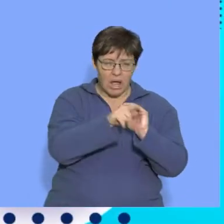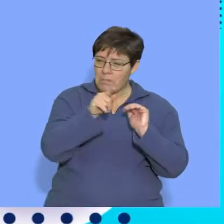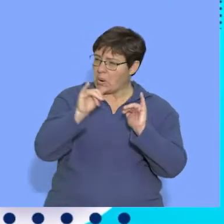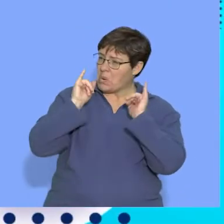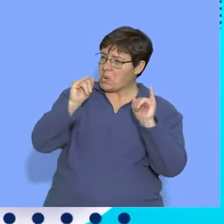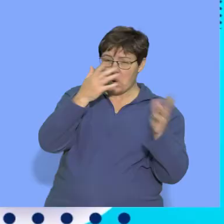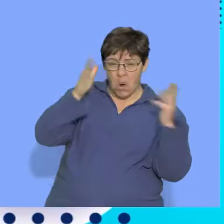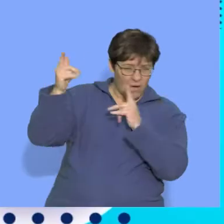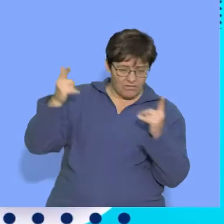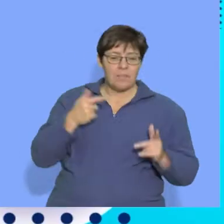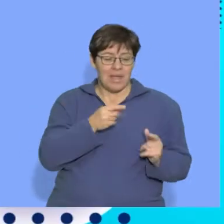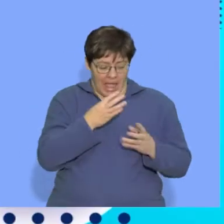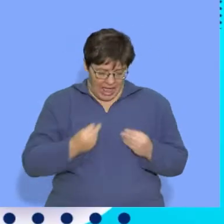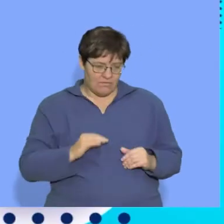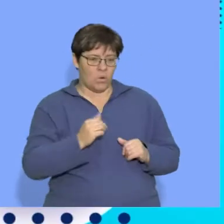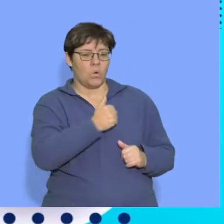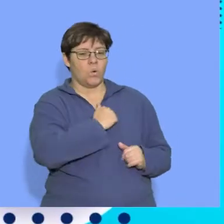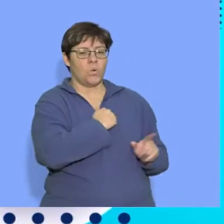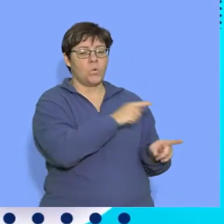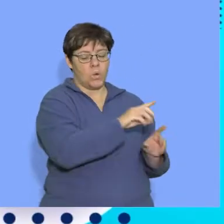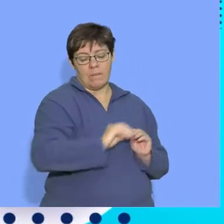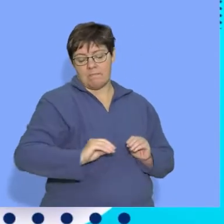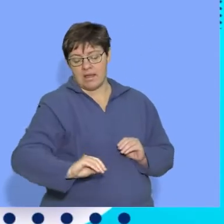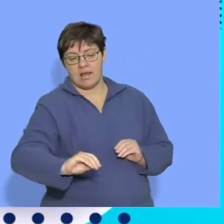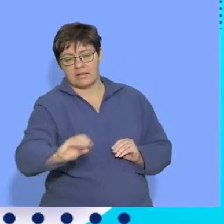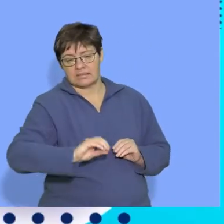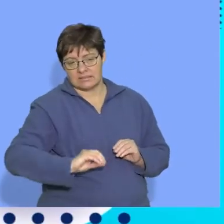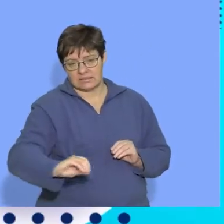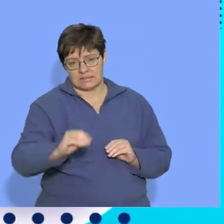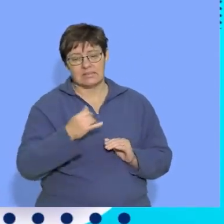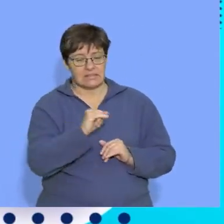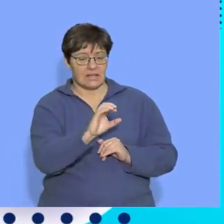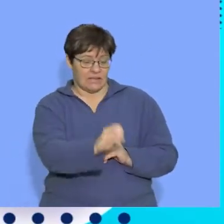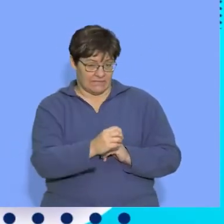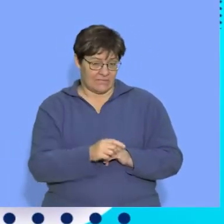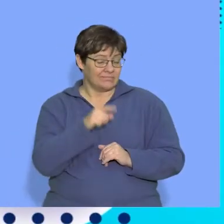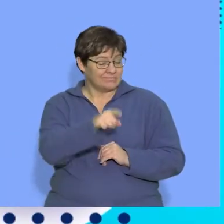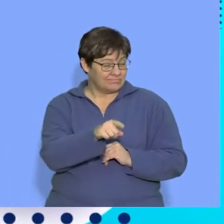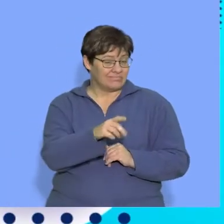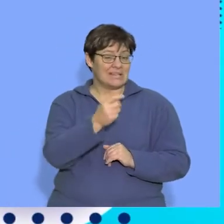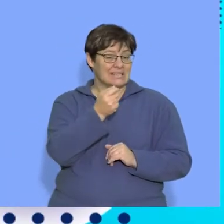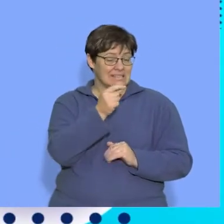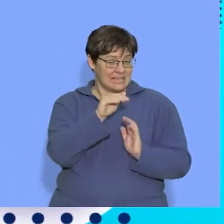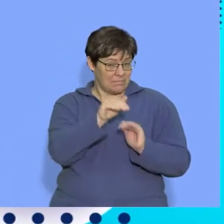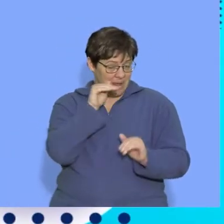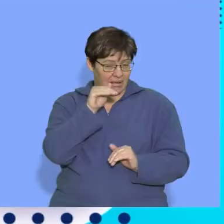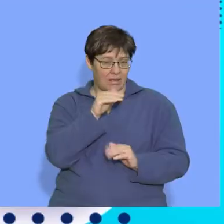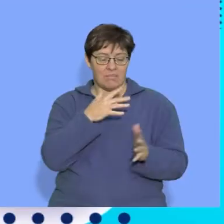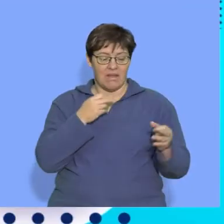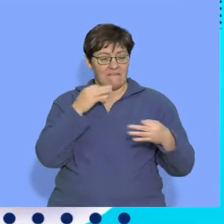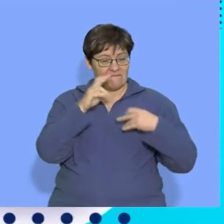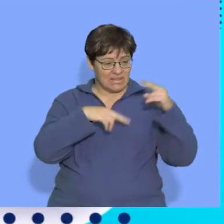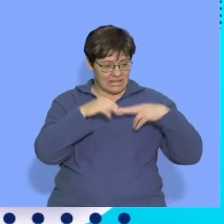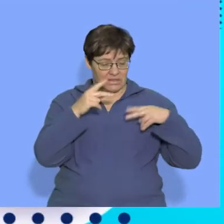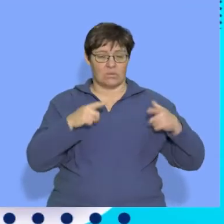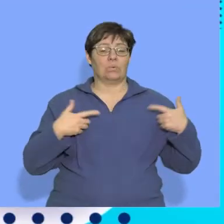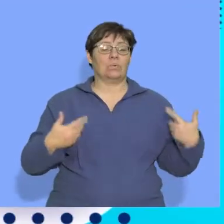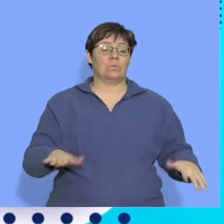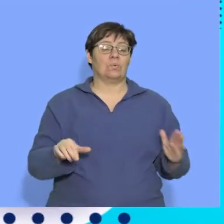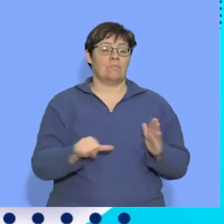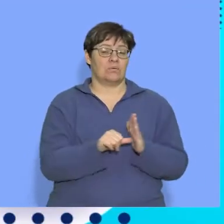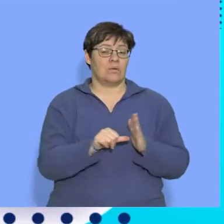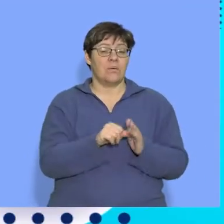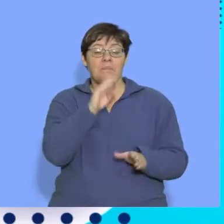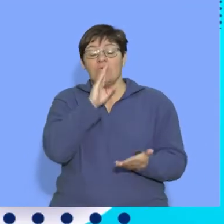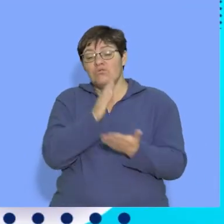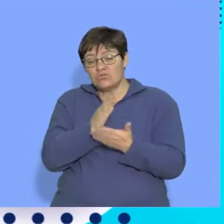crisis where a species of plants are affected. And we know that these are important facilities that ensure that the